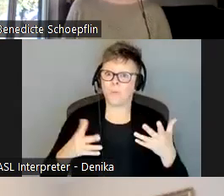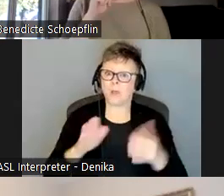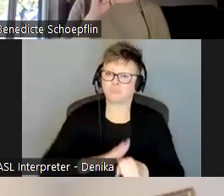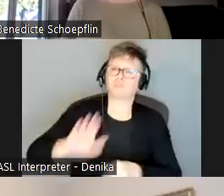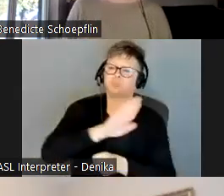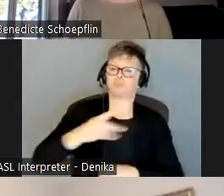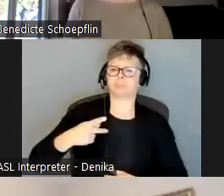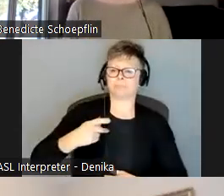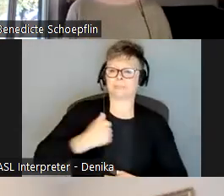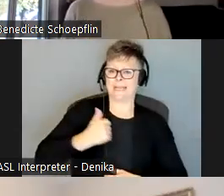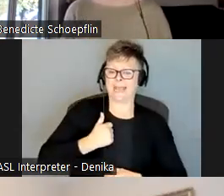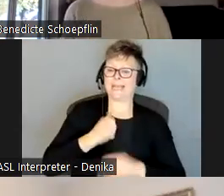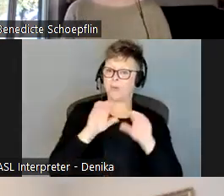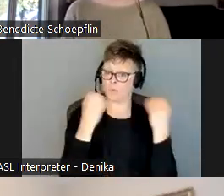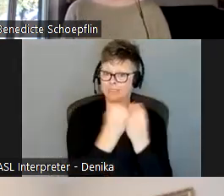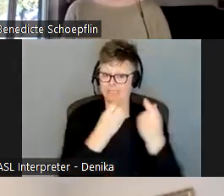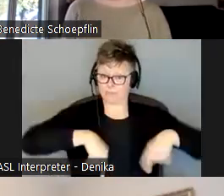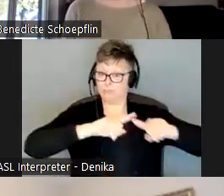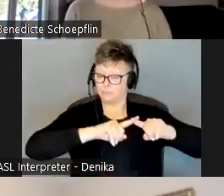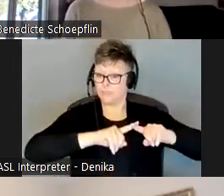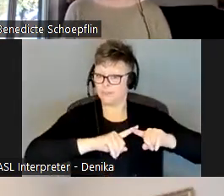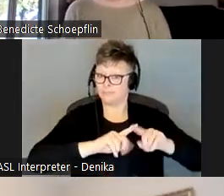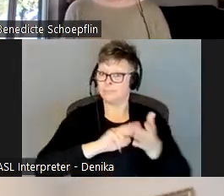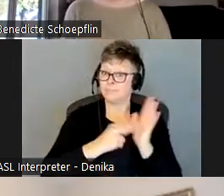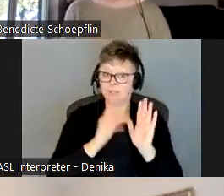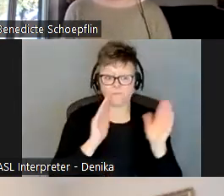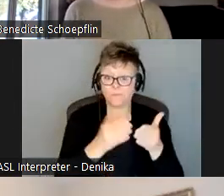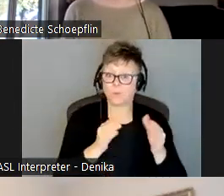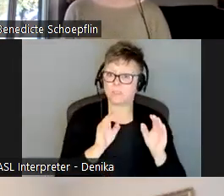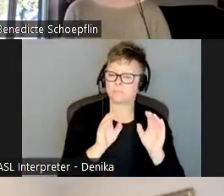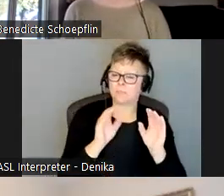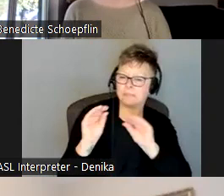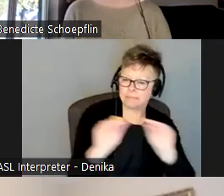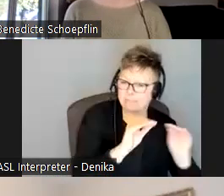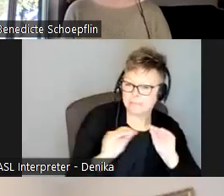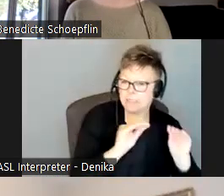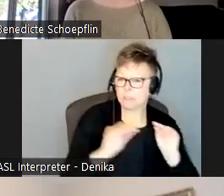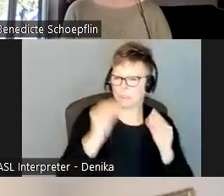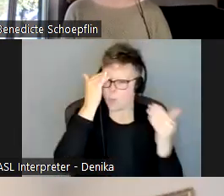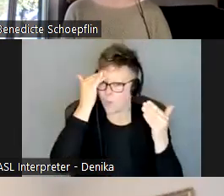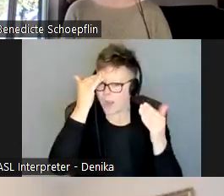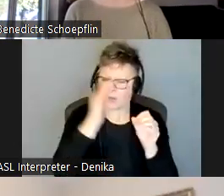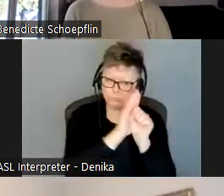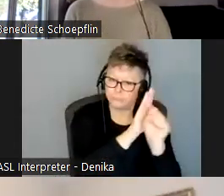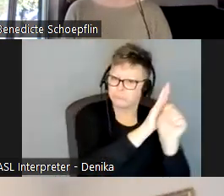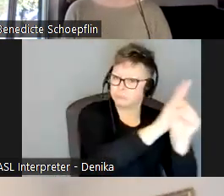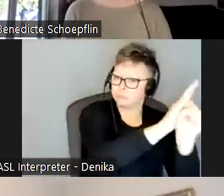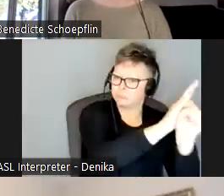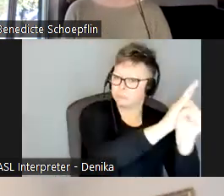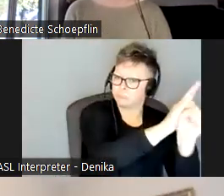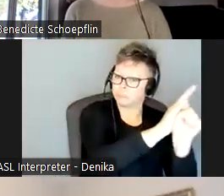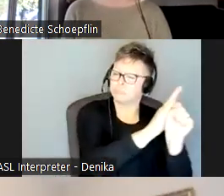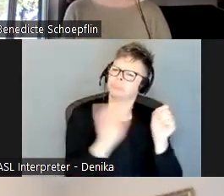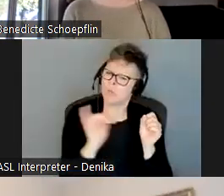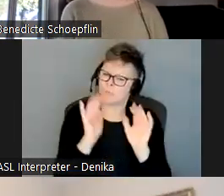organization with a mission of education and awareness raising, as well as a work towards better policies and